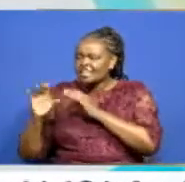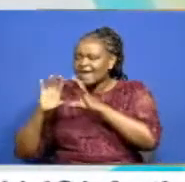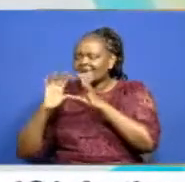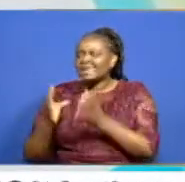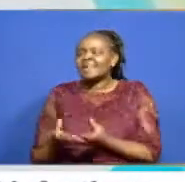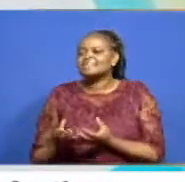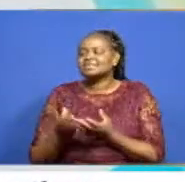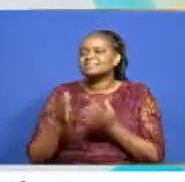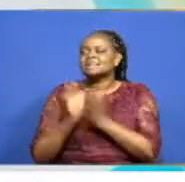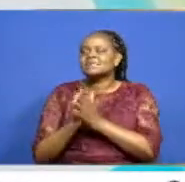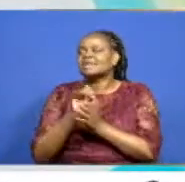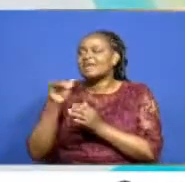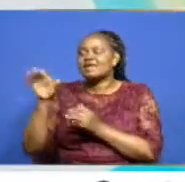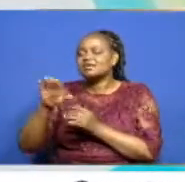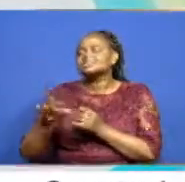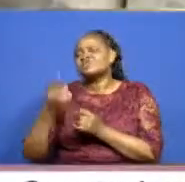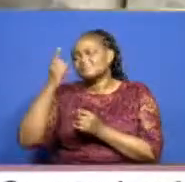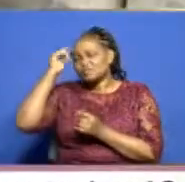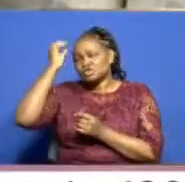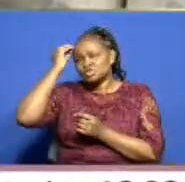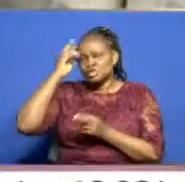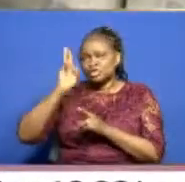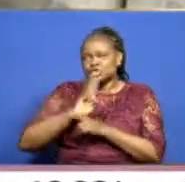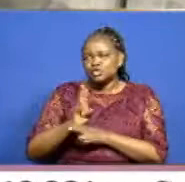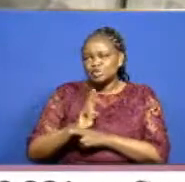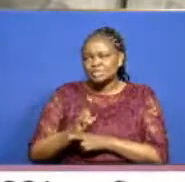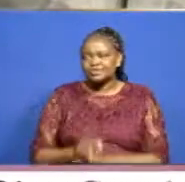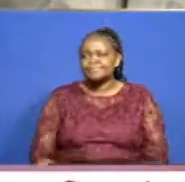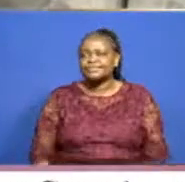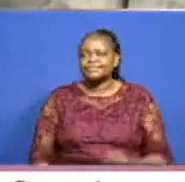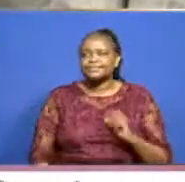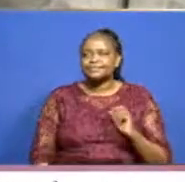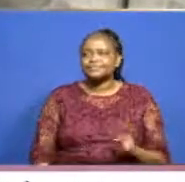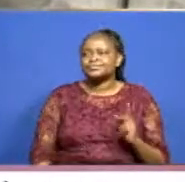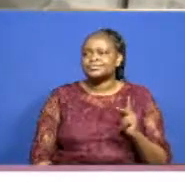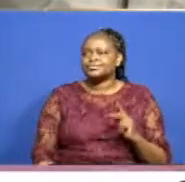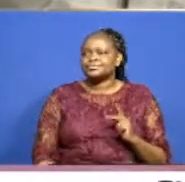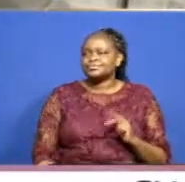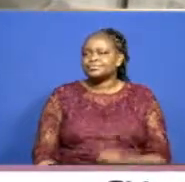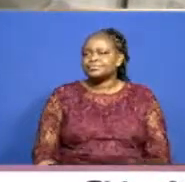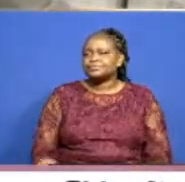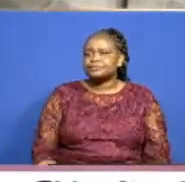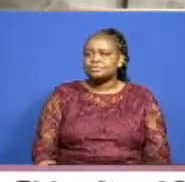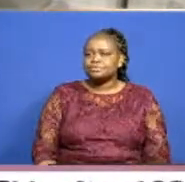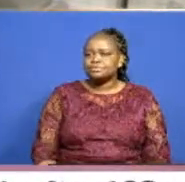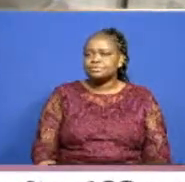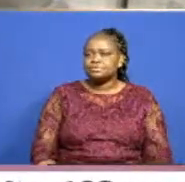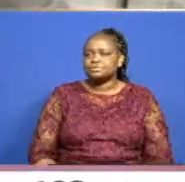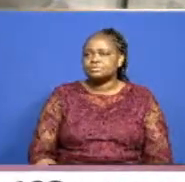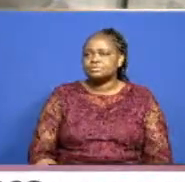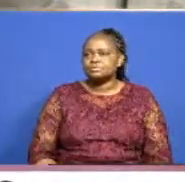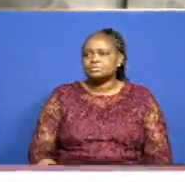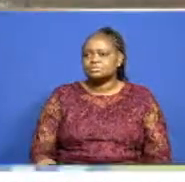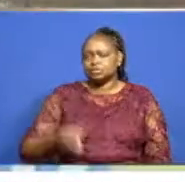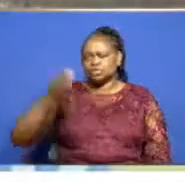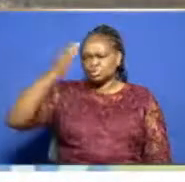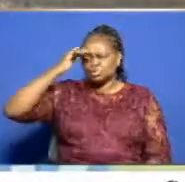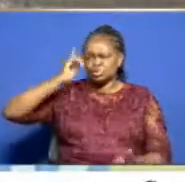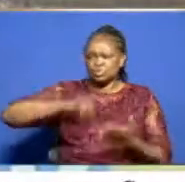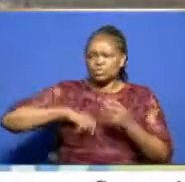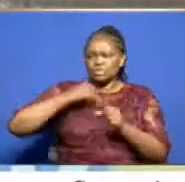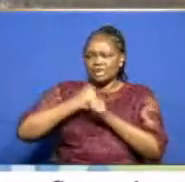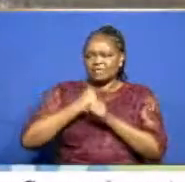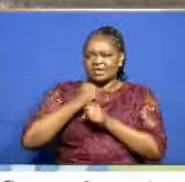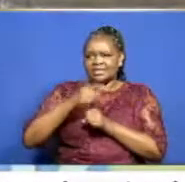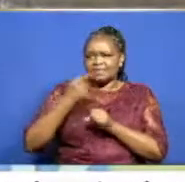accommodate the numbers. Mm-hmm. Yeah. Mr. Kelo, probably, you know, we can borrow from how we've done this before to ensure the success